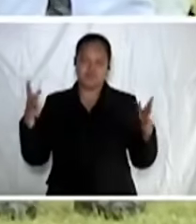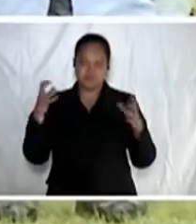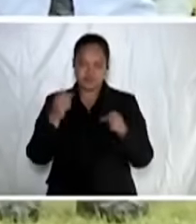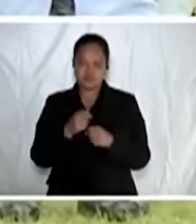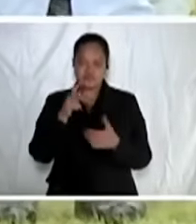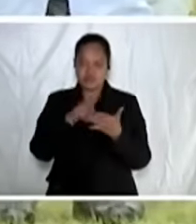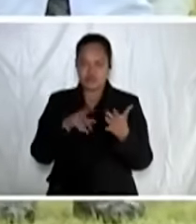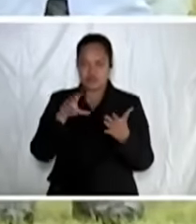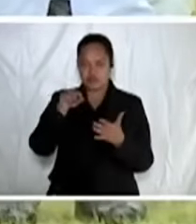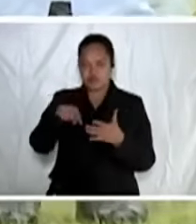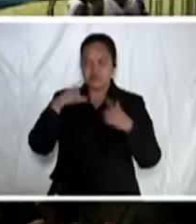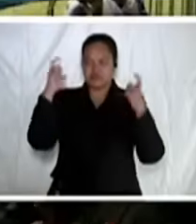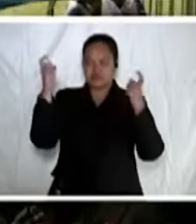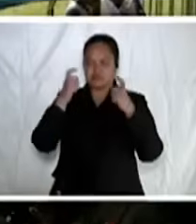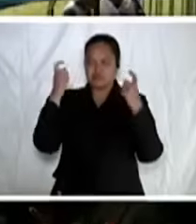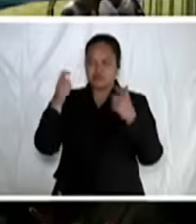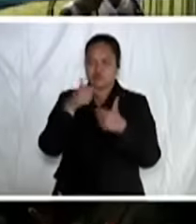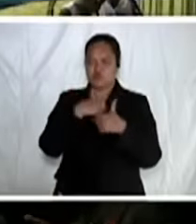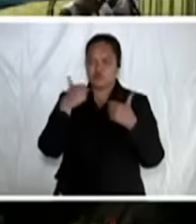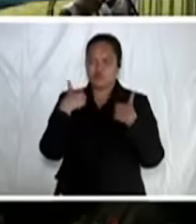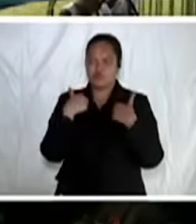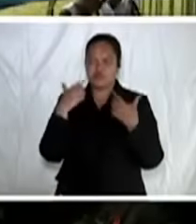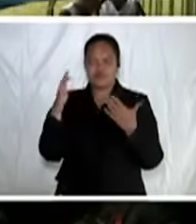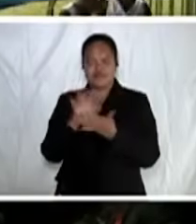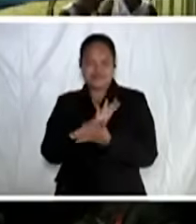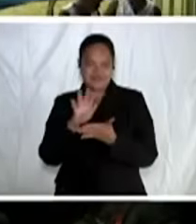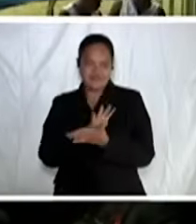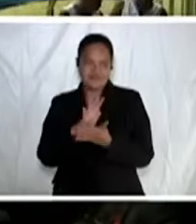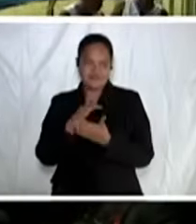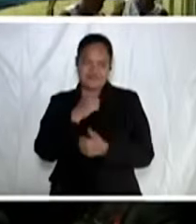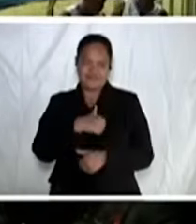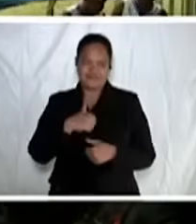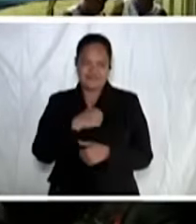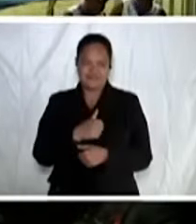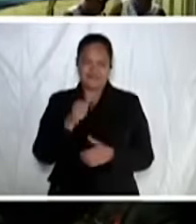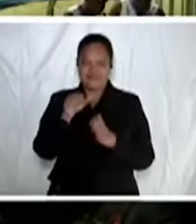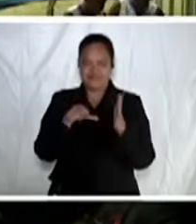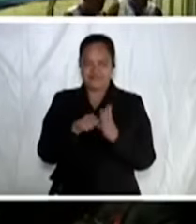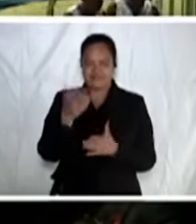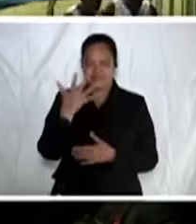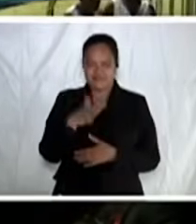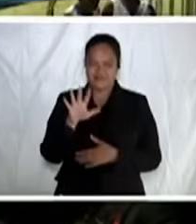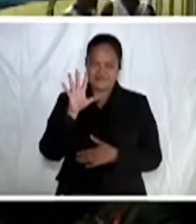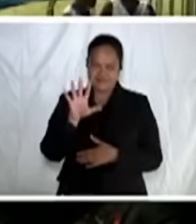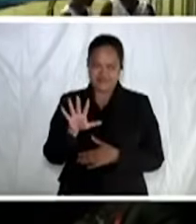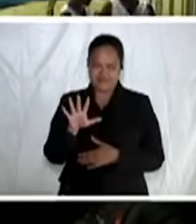tiki ni songo na kena marotaki na kalima sanga bulu kalima ni ambaki ni nonda tungalala.